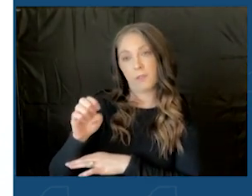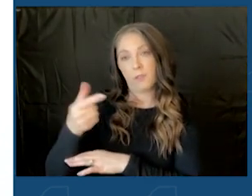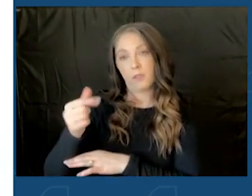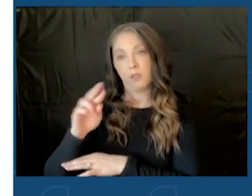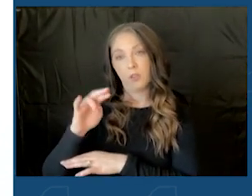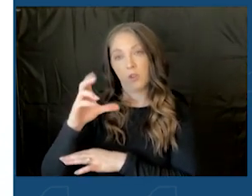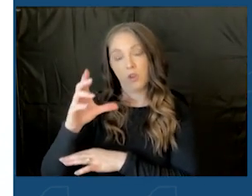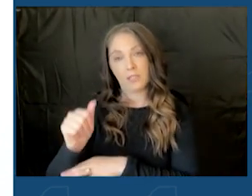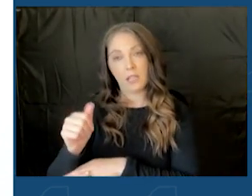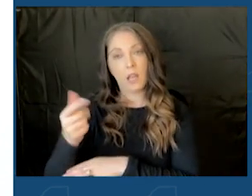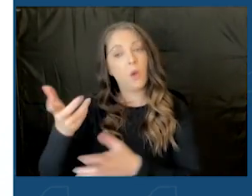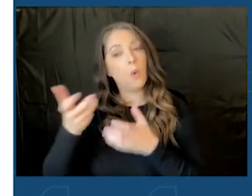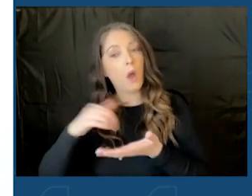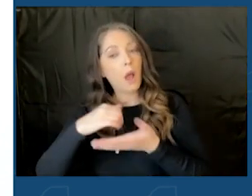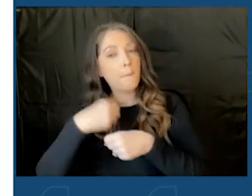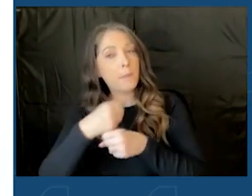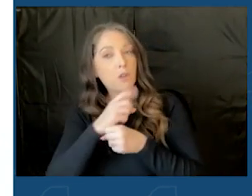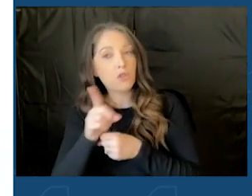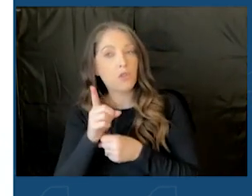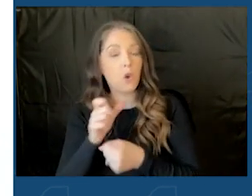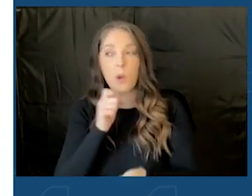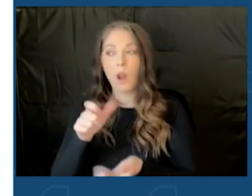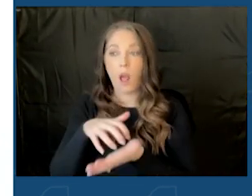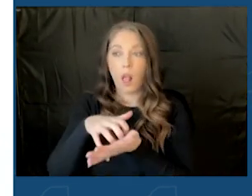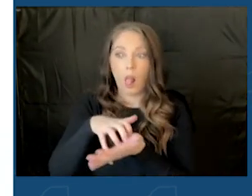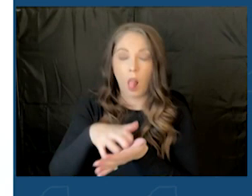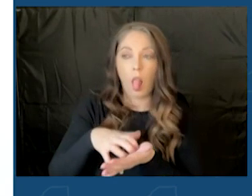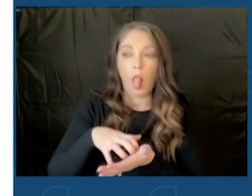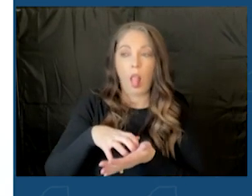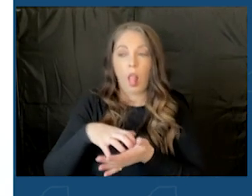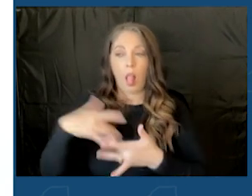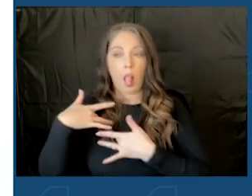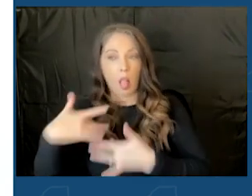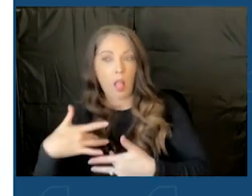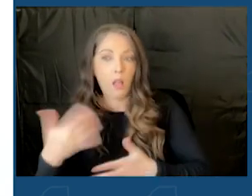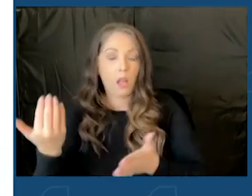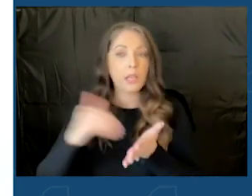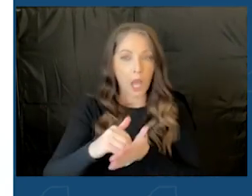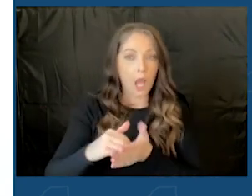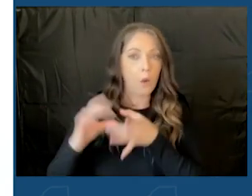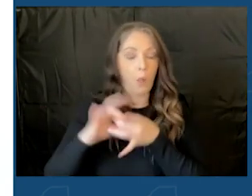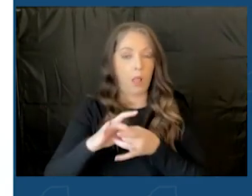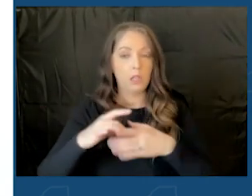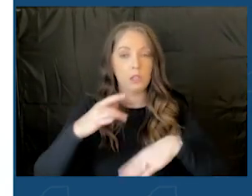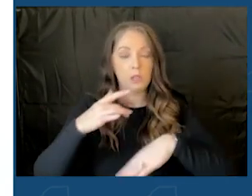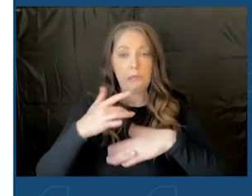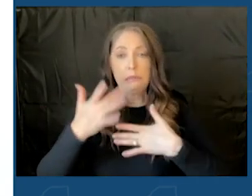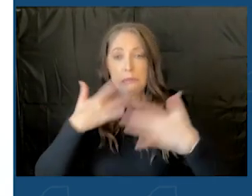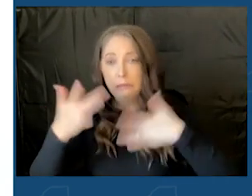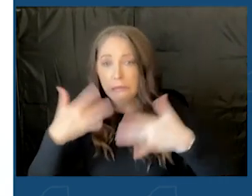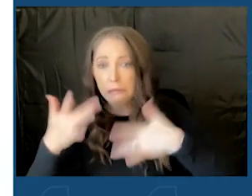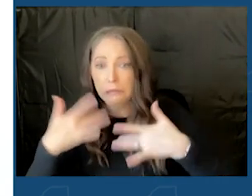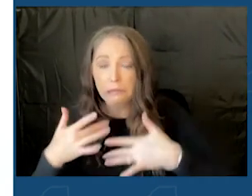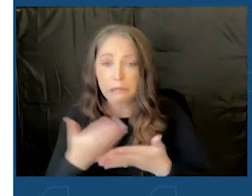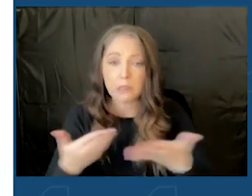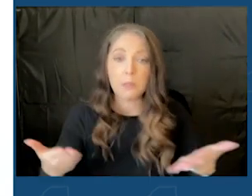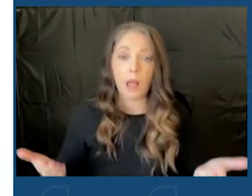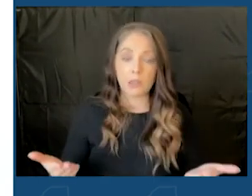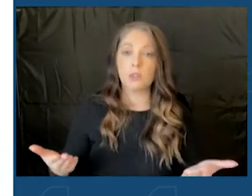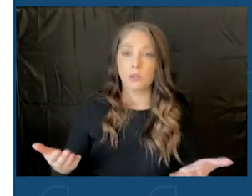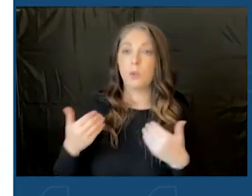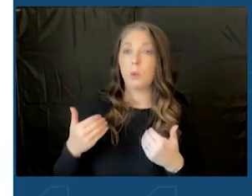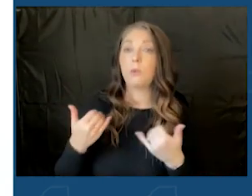not ever in a vulnerable position again with respect to supplies. So we have amassed over 15 million test kits are